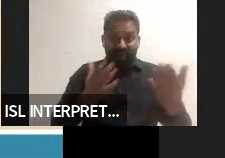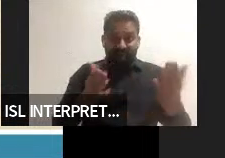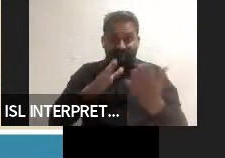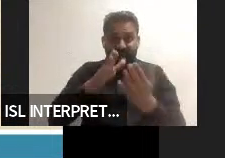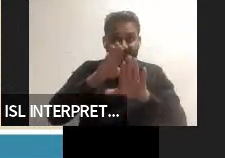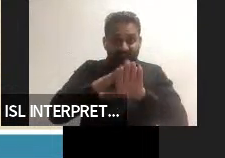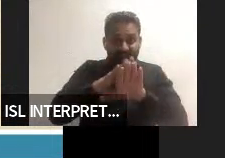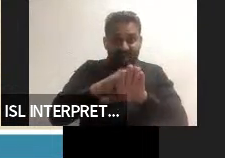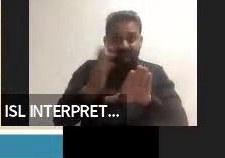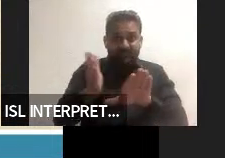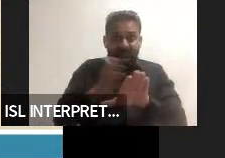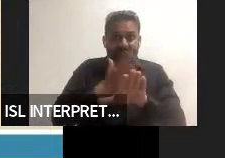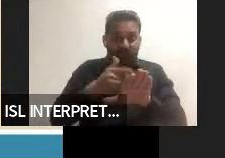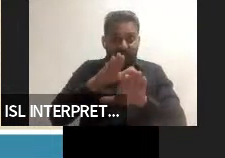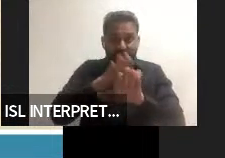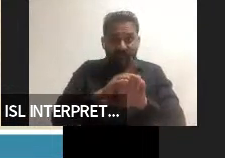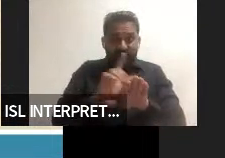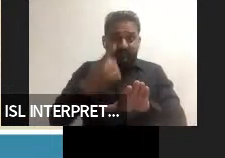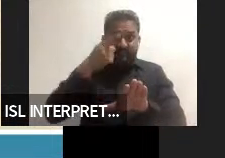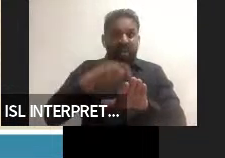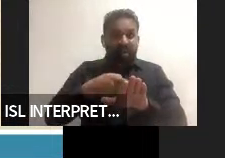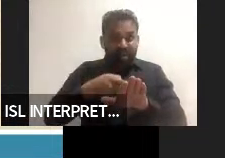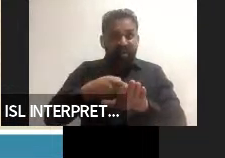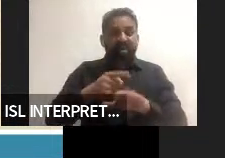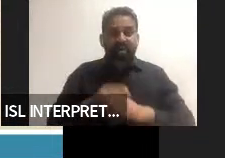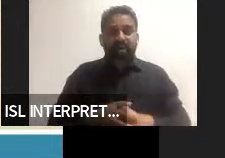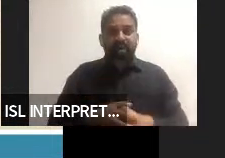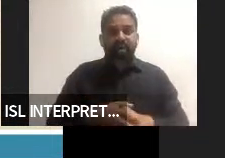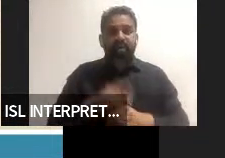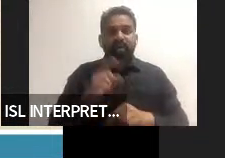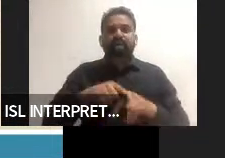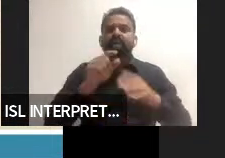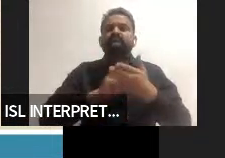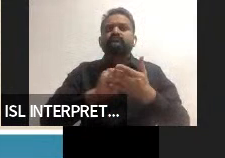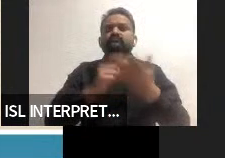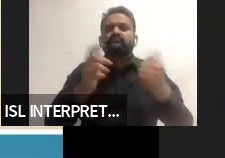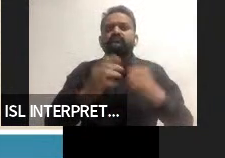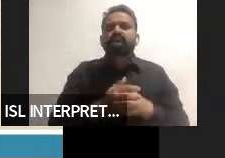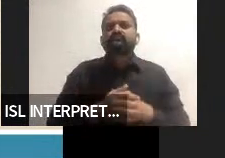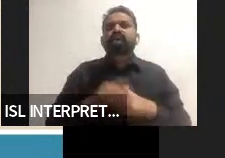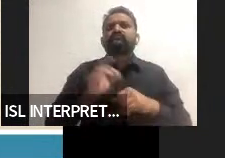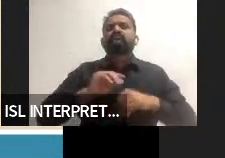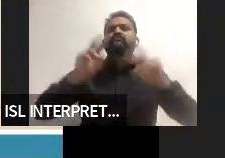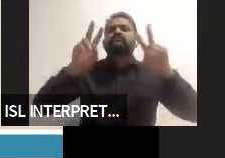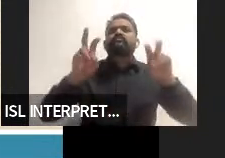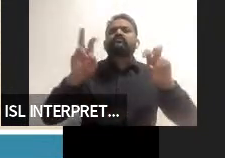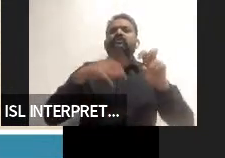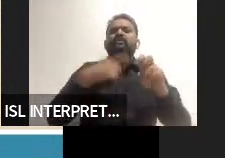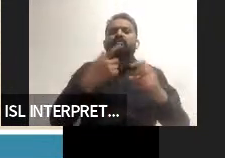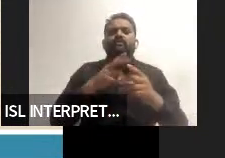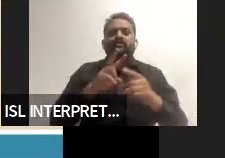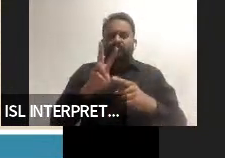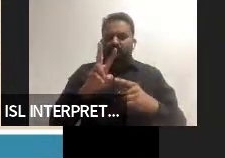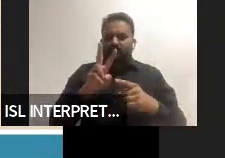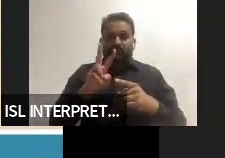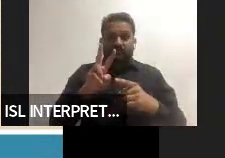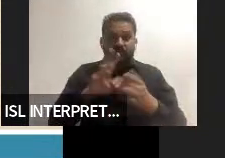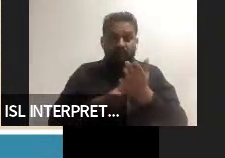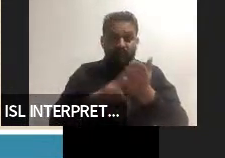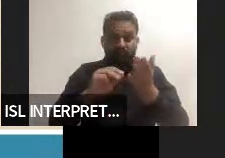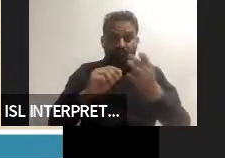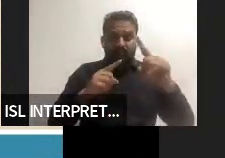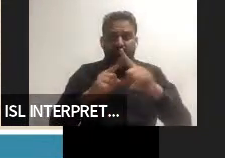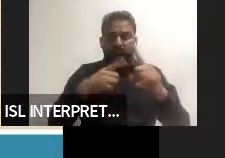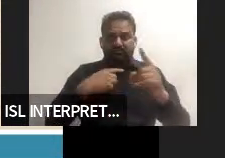that the cover page on the top, it is written that for which moot you are submitting your memo, whether it's for